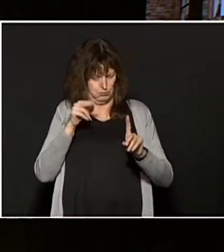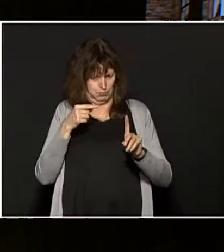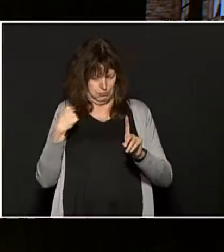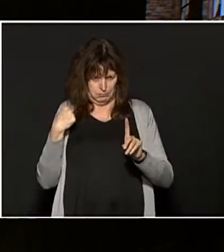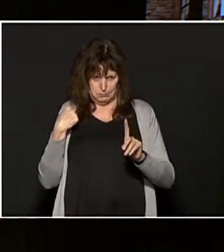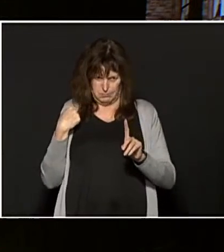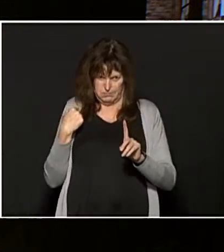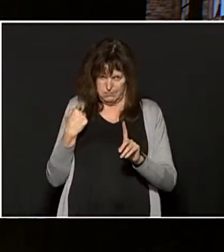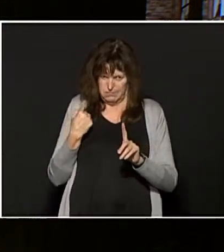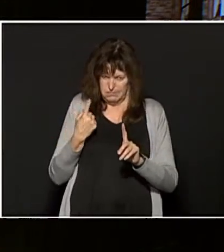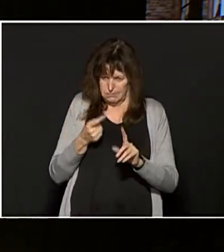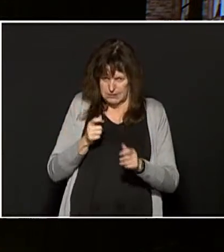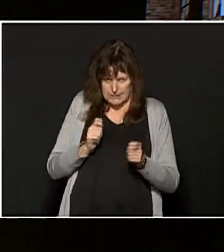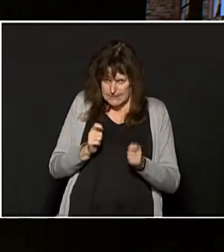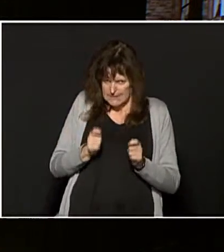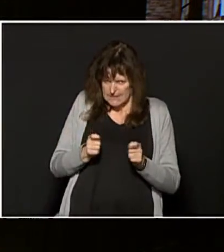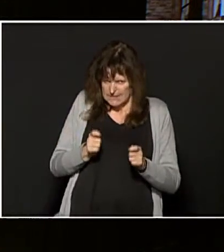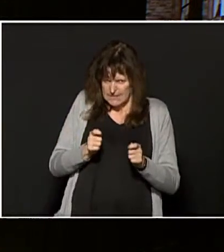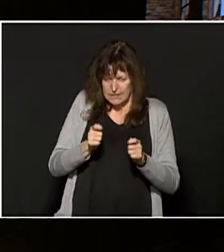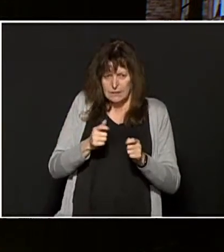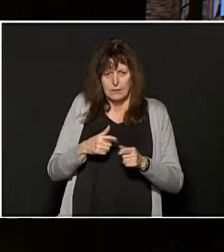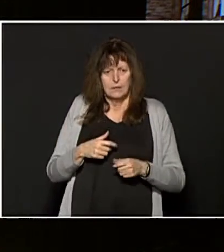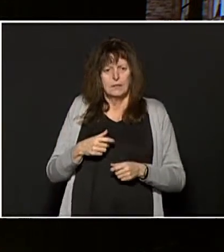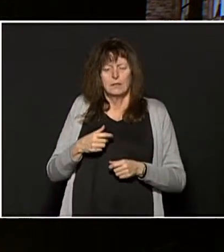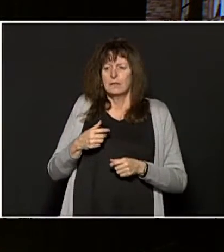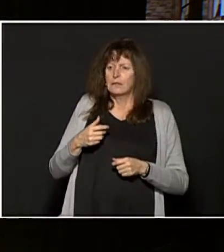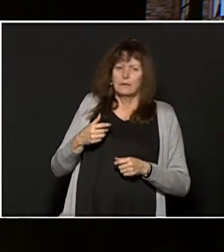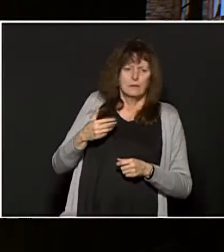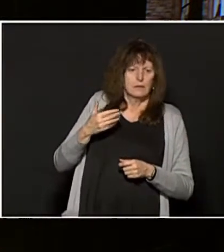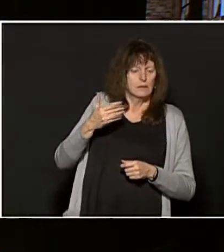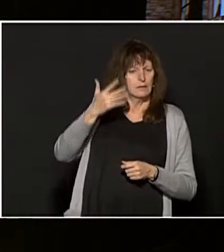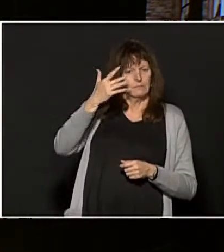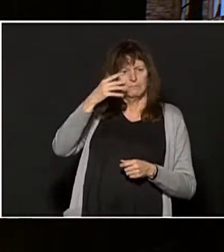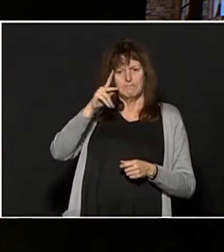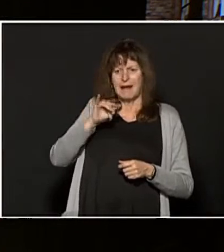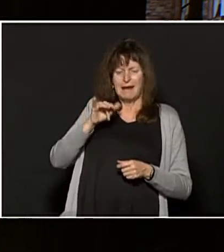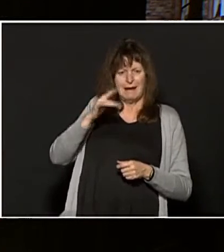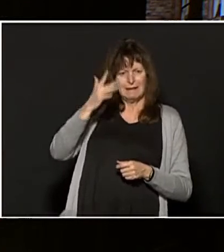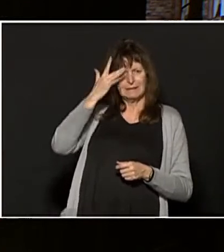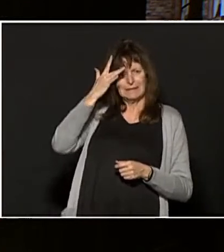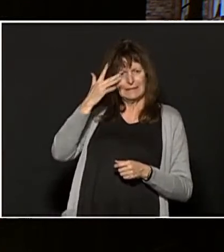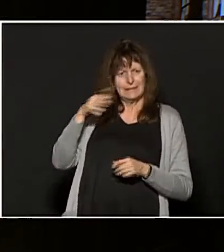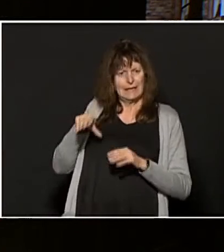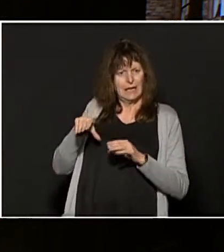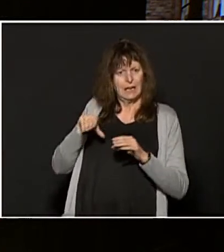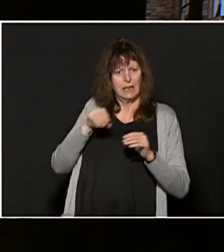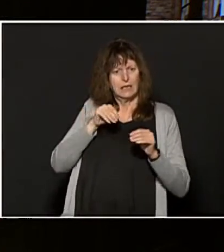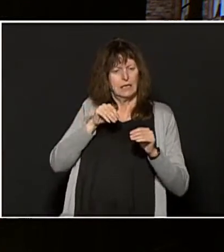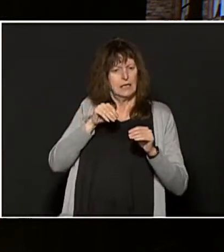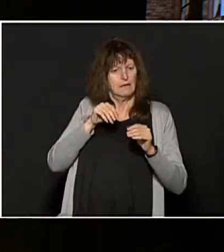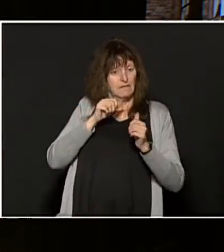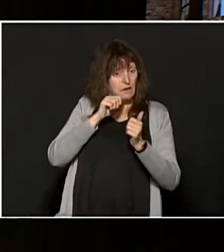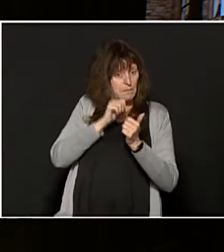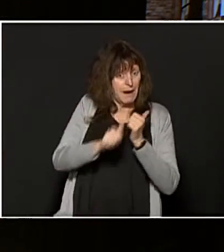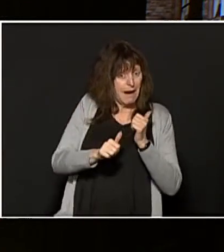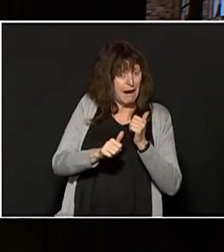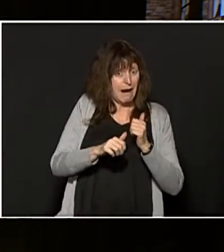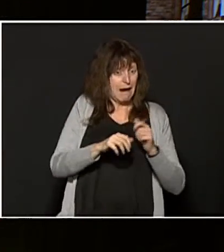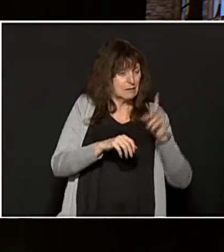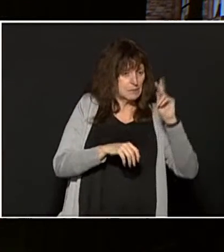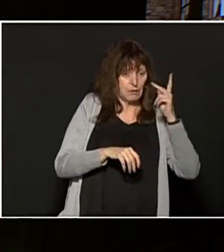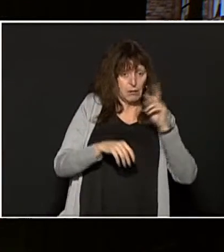the new paid sick leave law. Without asking you to predict where policy and politics might go from here, as of today